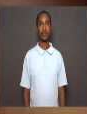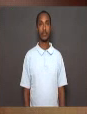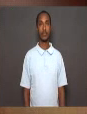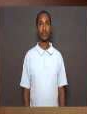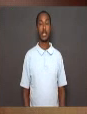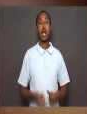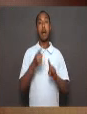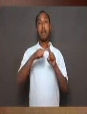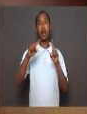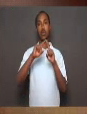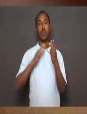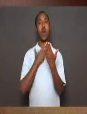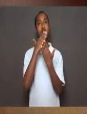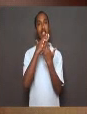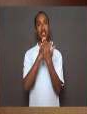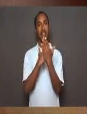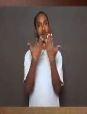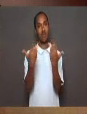Let's get back to our lesson.